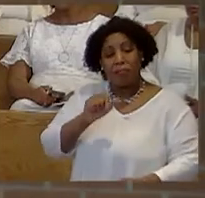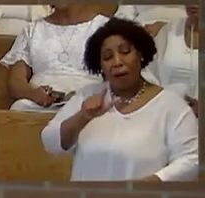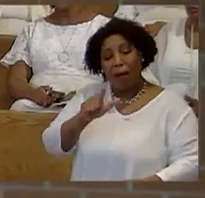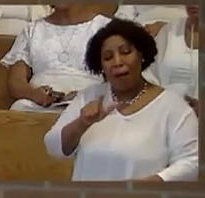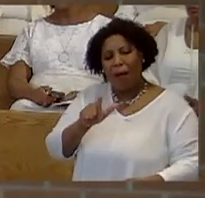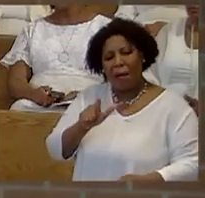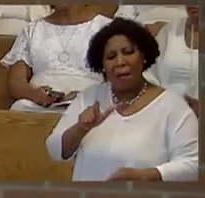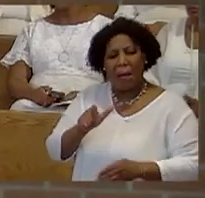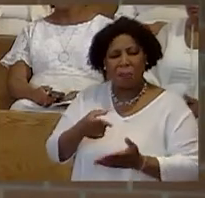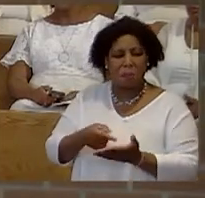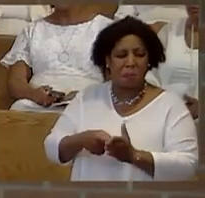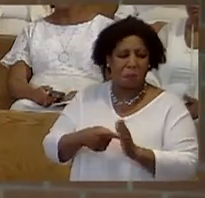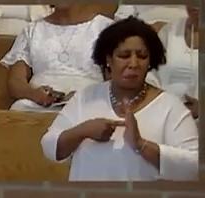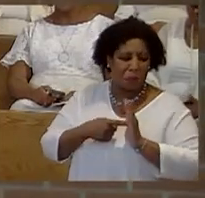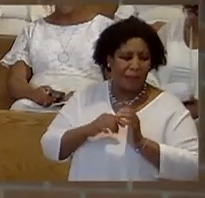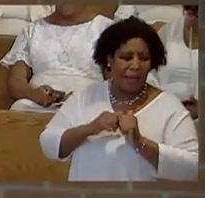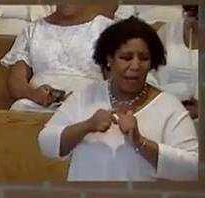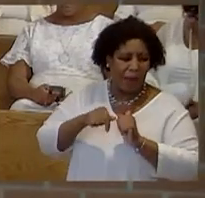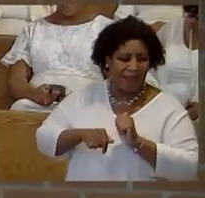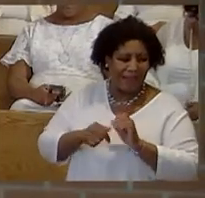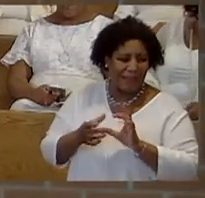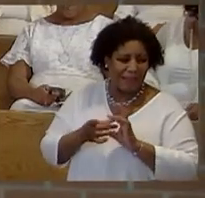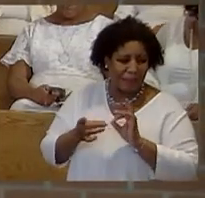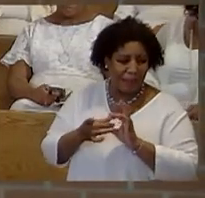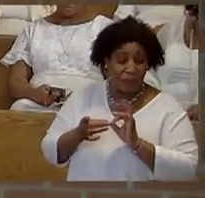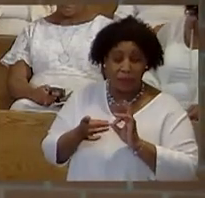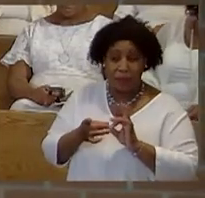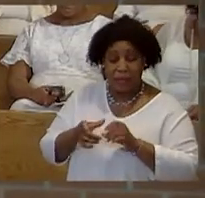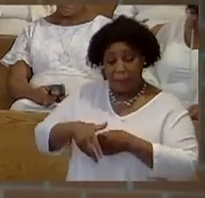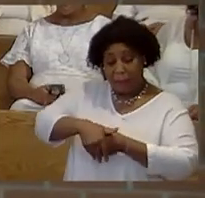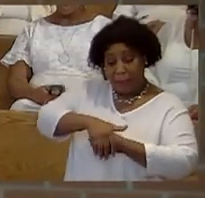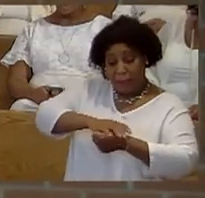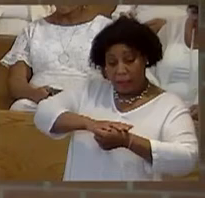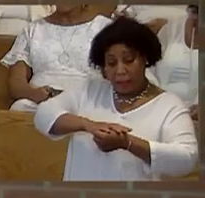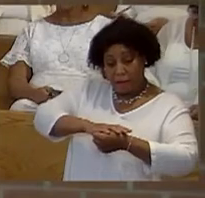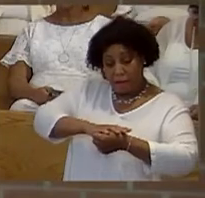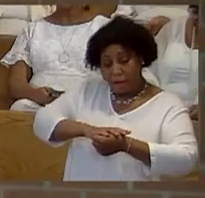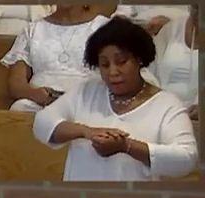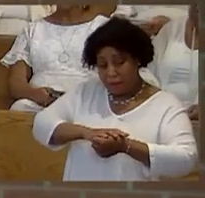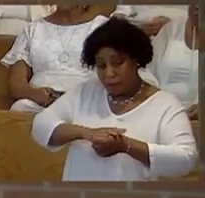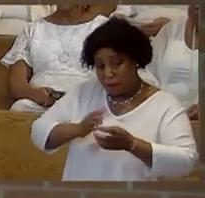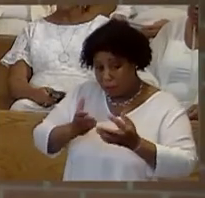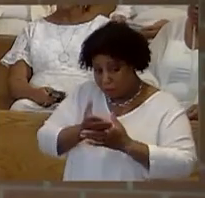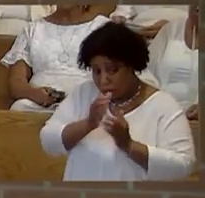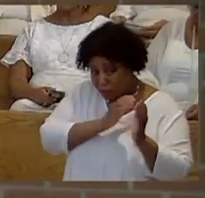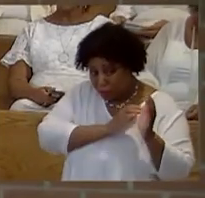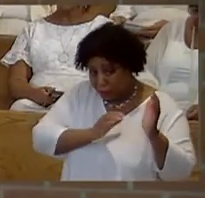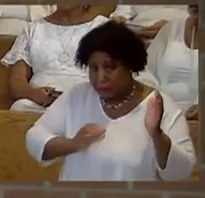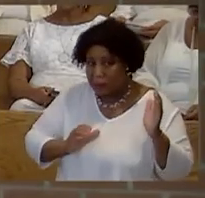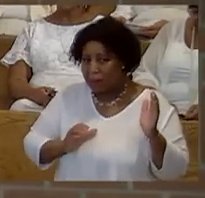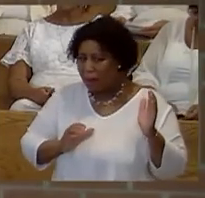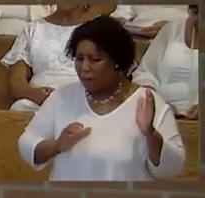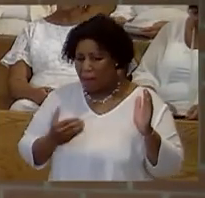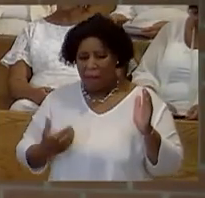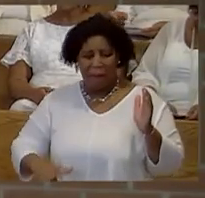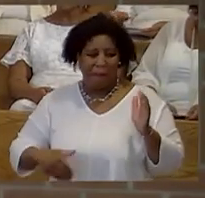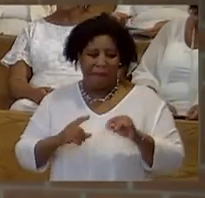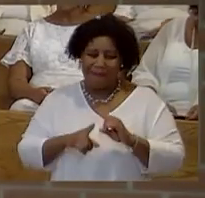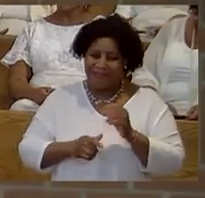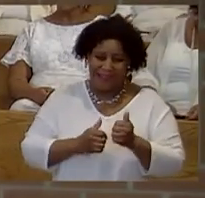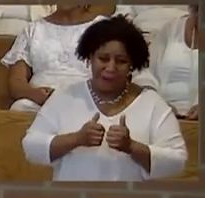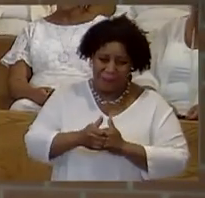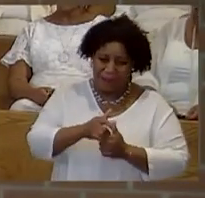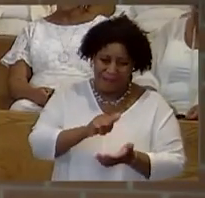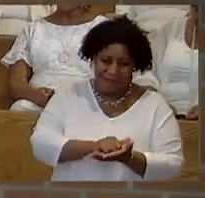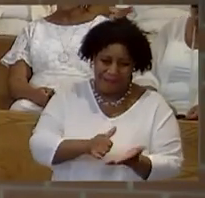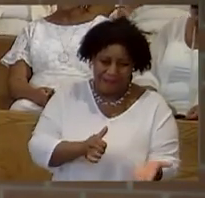an illustration via this text that being covered by Christ, you can't be God in the